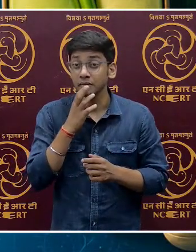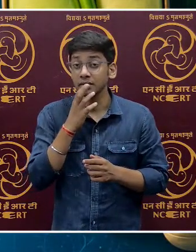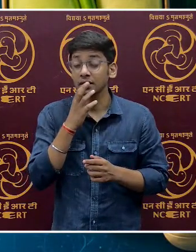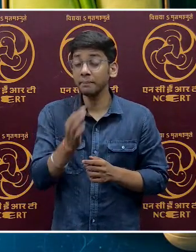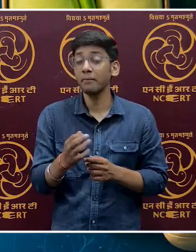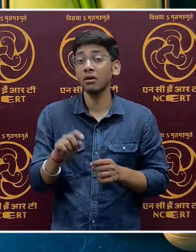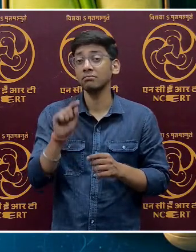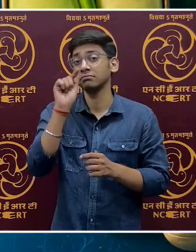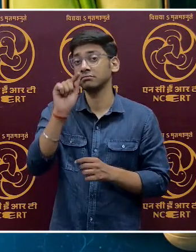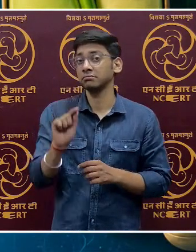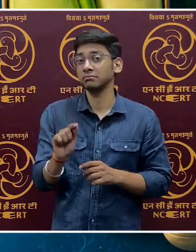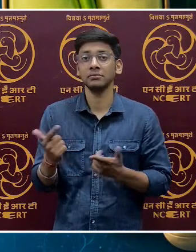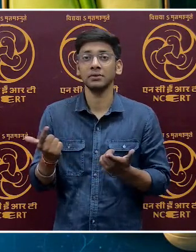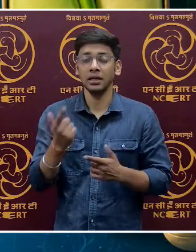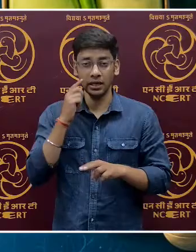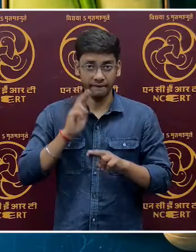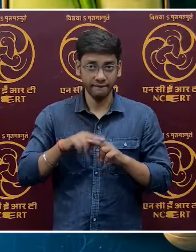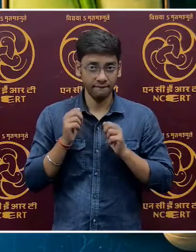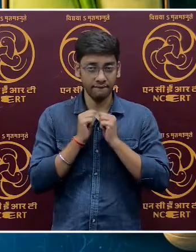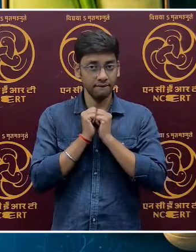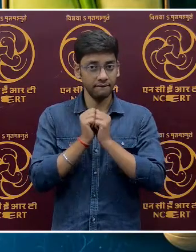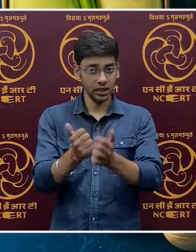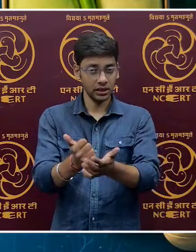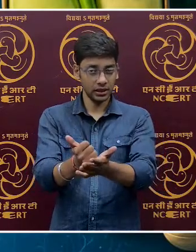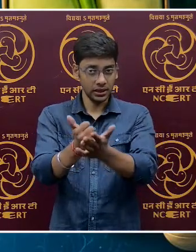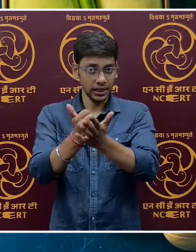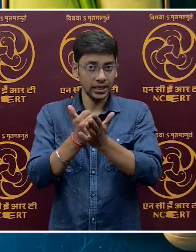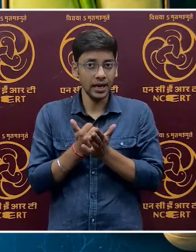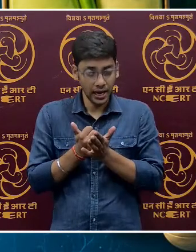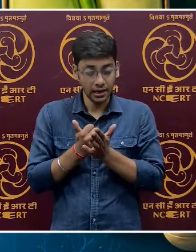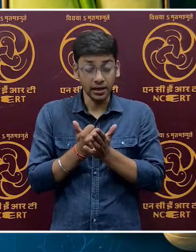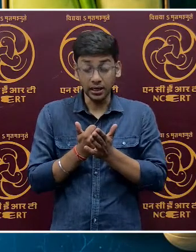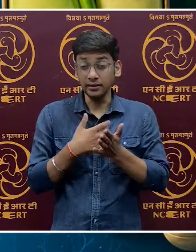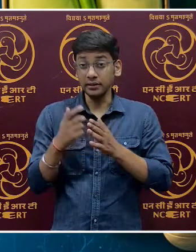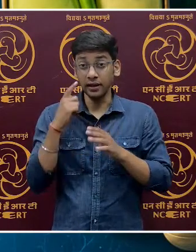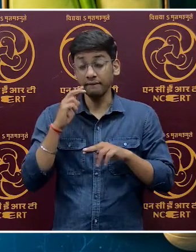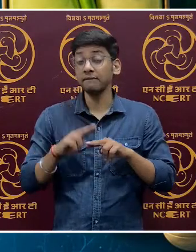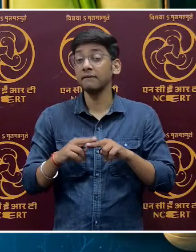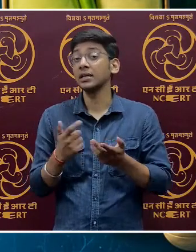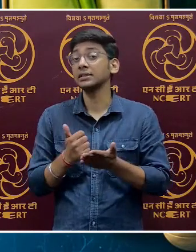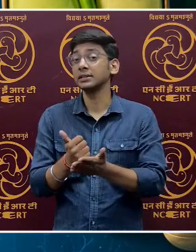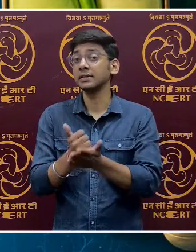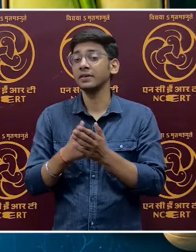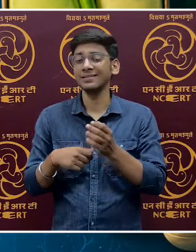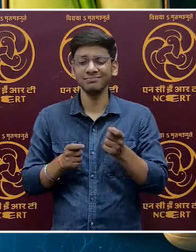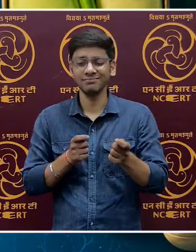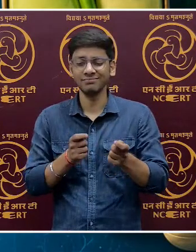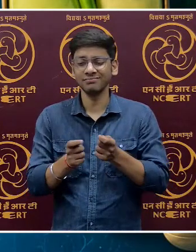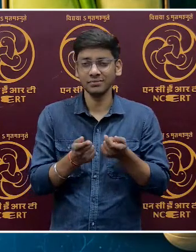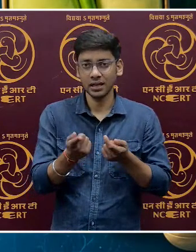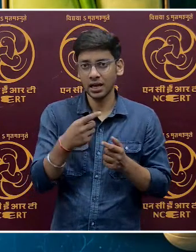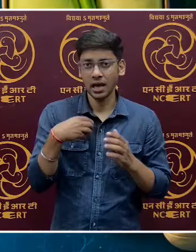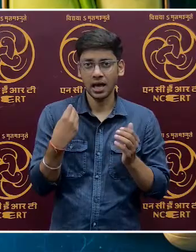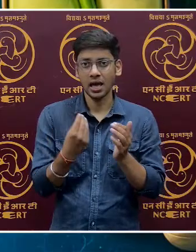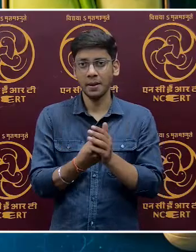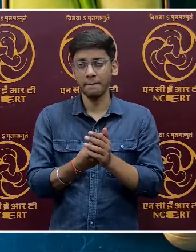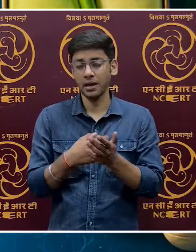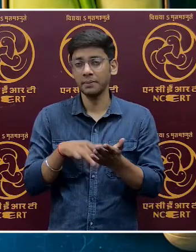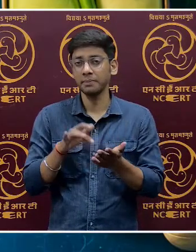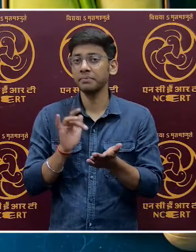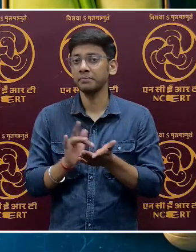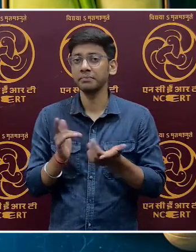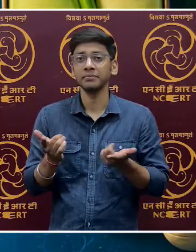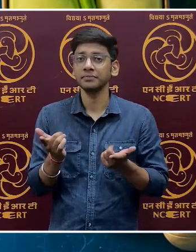important feature is that with the help of this virtual lab content, with the help of this virtual lab simulation, we are in a